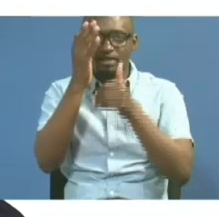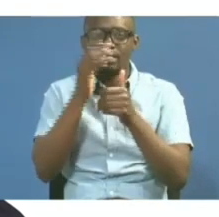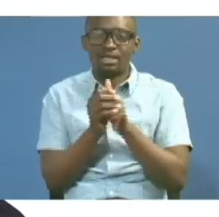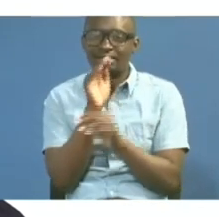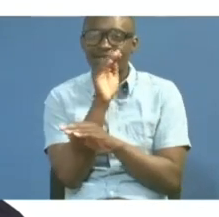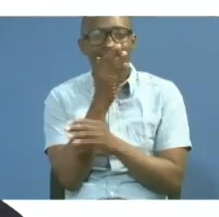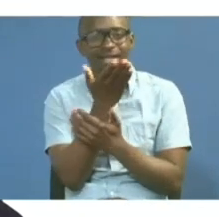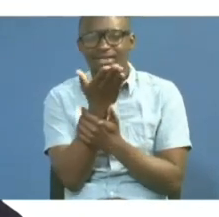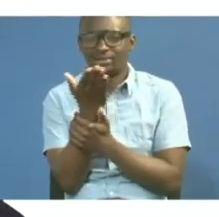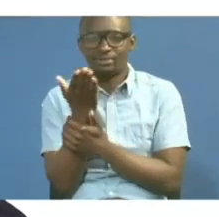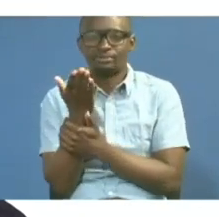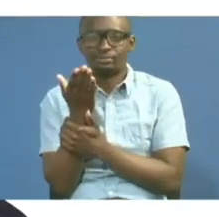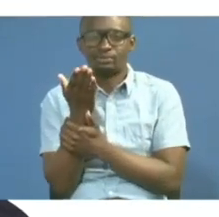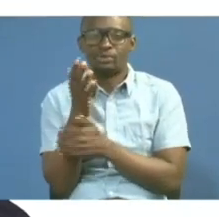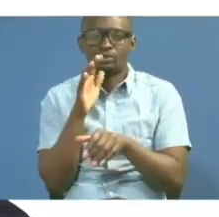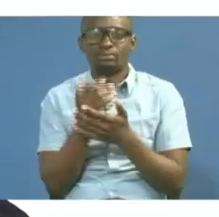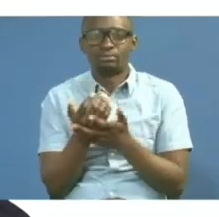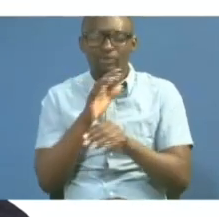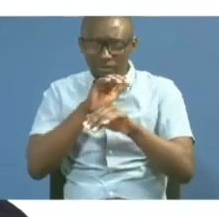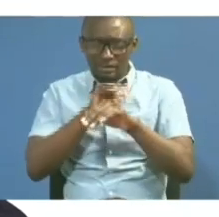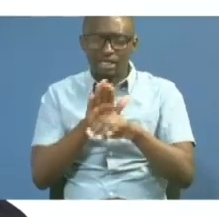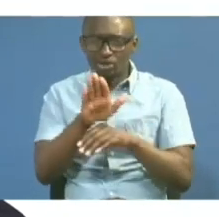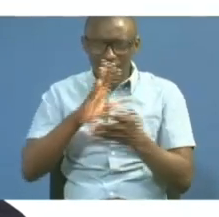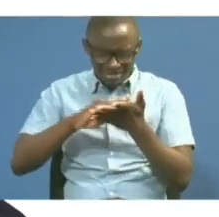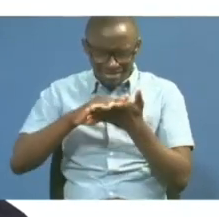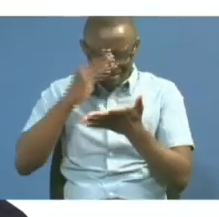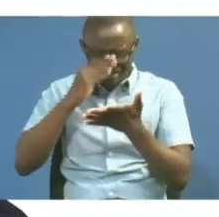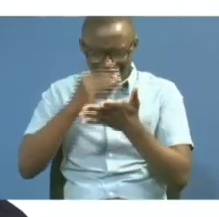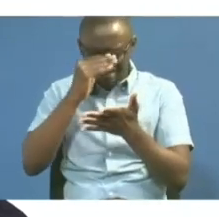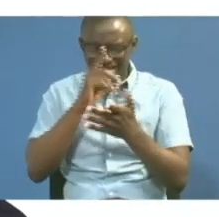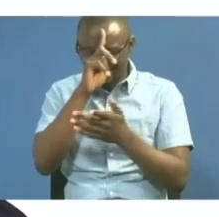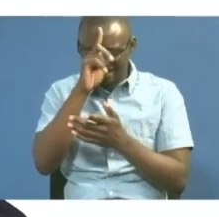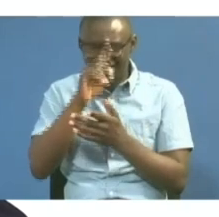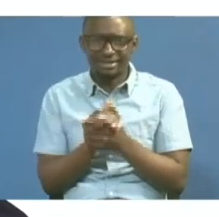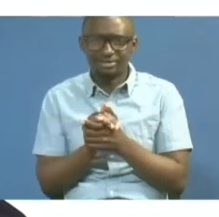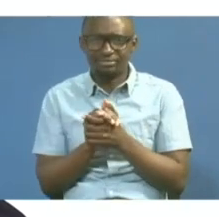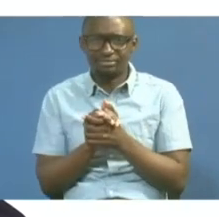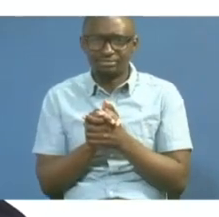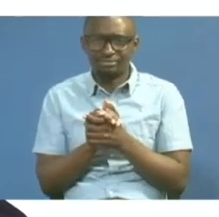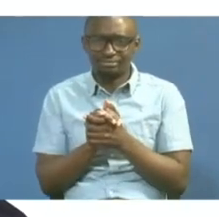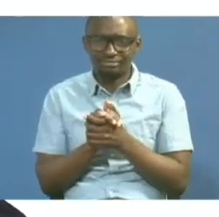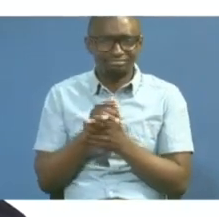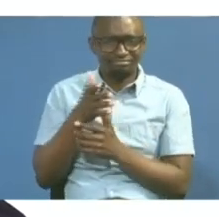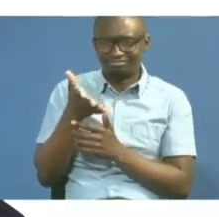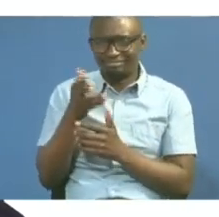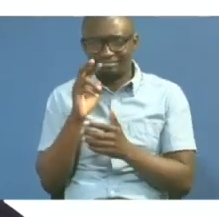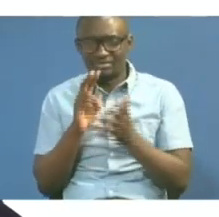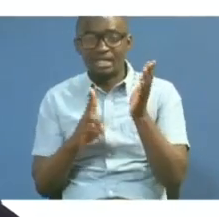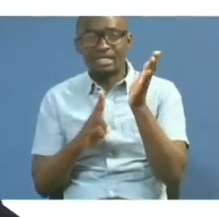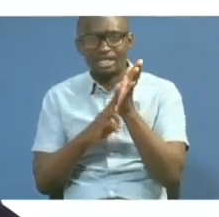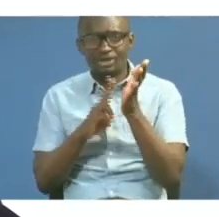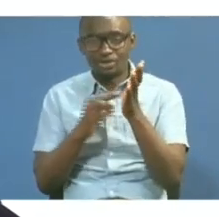university, is to urge you to take your studies seriously from the start. Do not underestimate any of the units